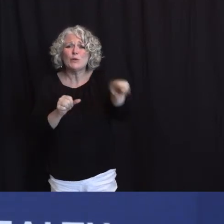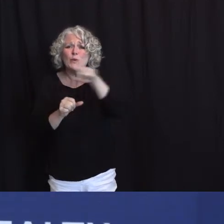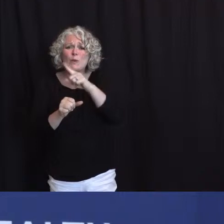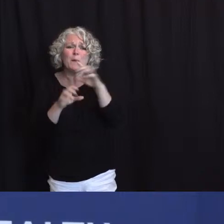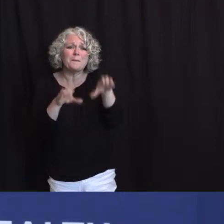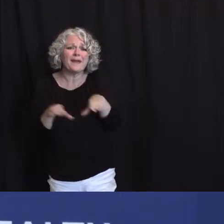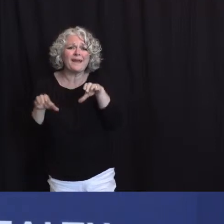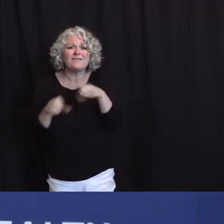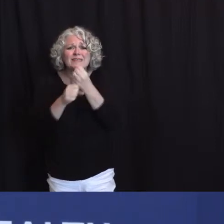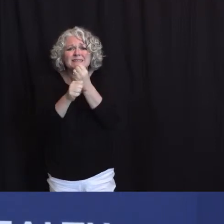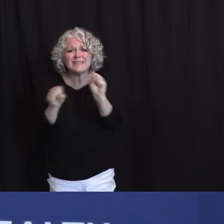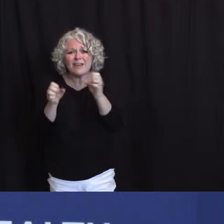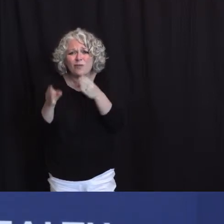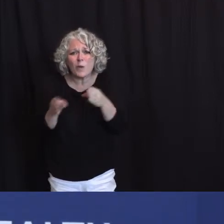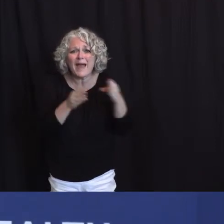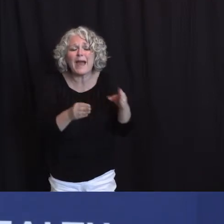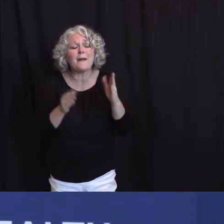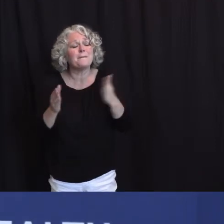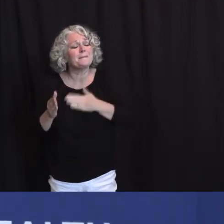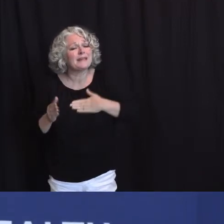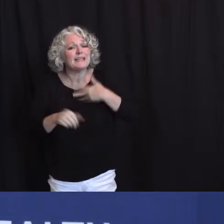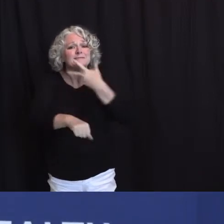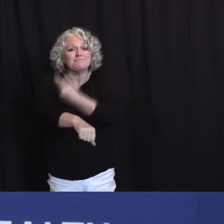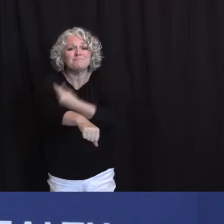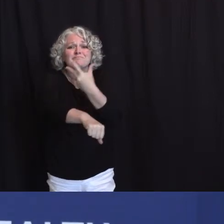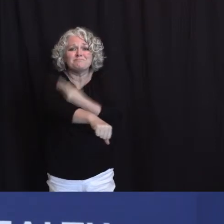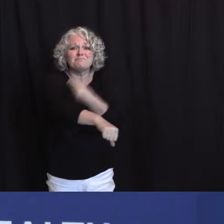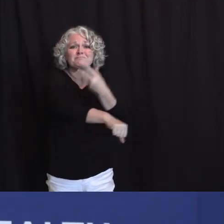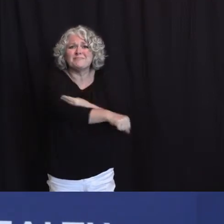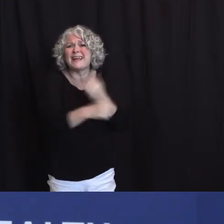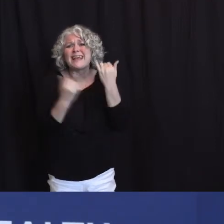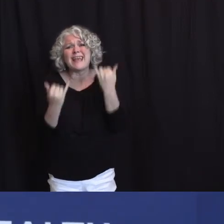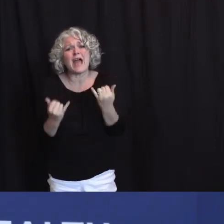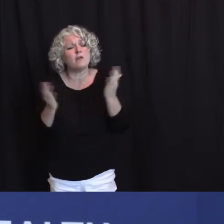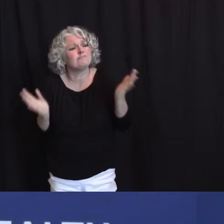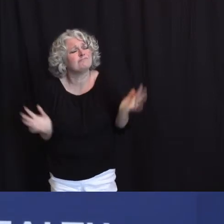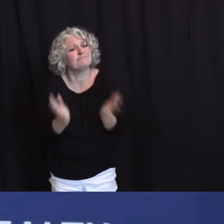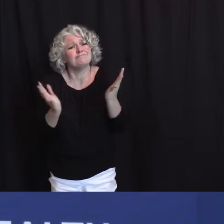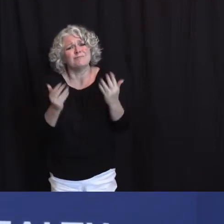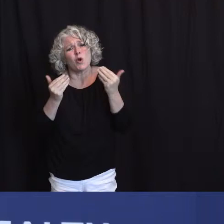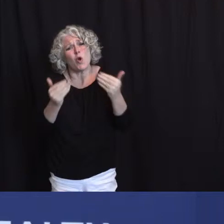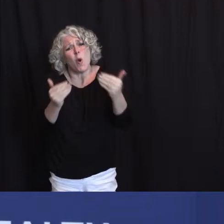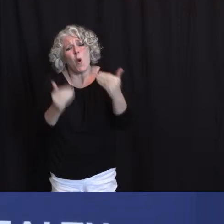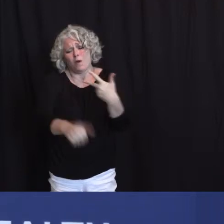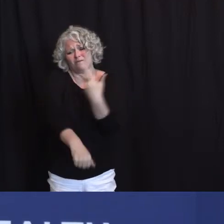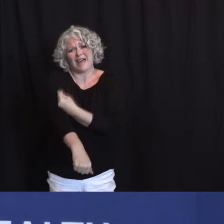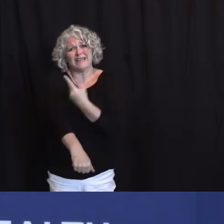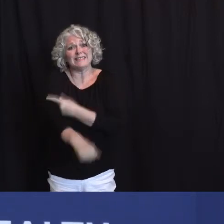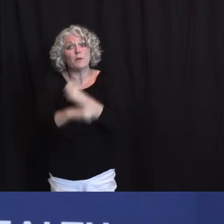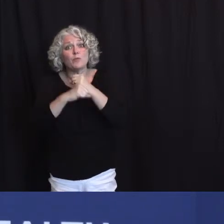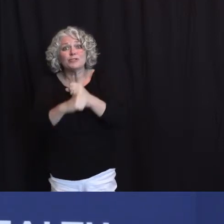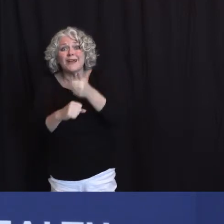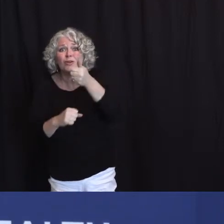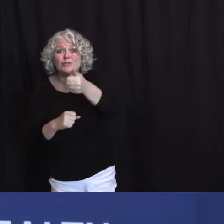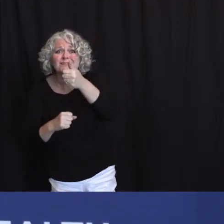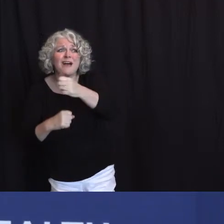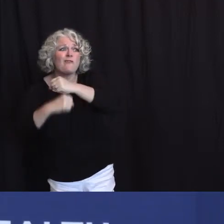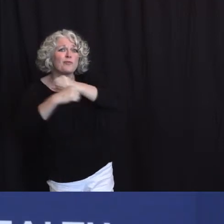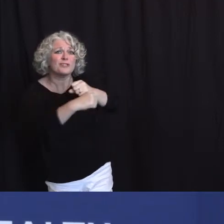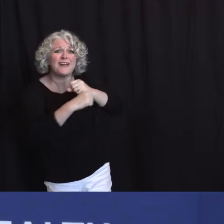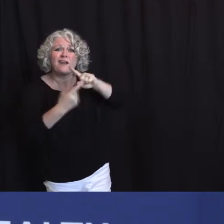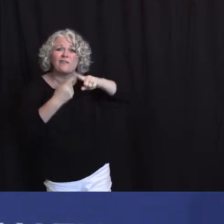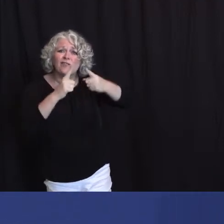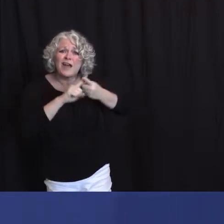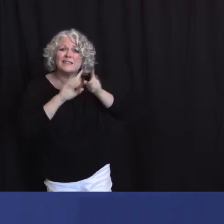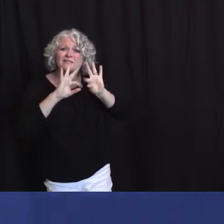benefits of vaccination in our state. So now is the time. Let's get vaccinated to protect ourselves, our family, and our friends. Thank